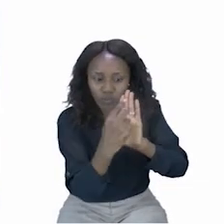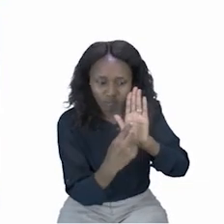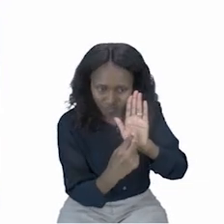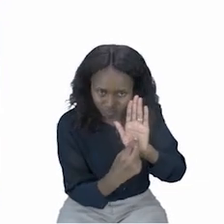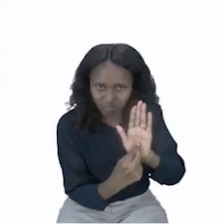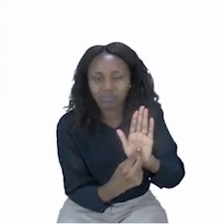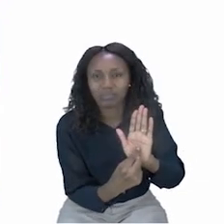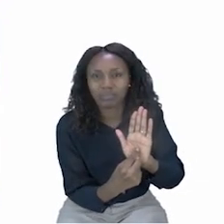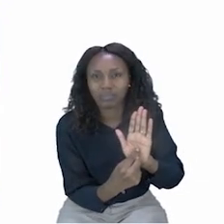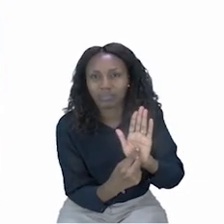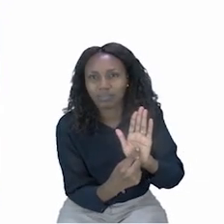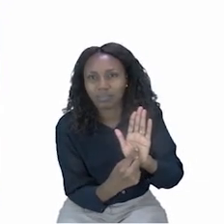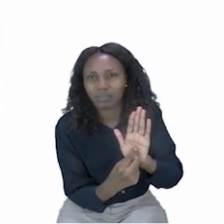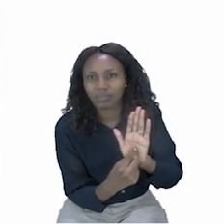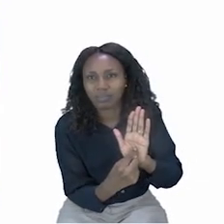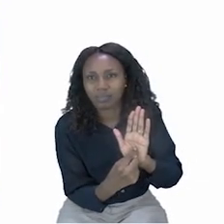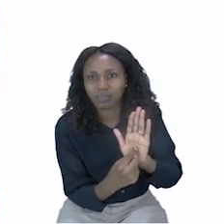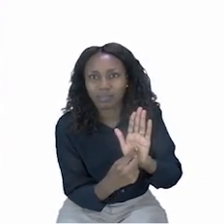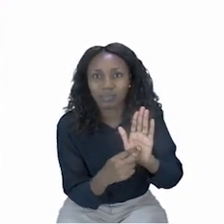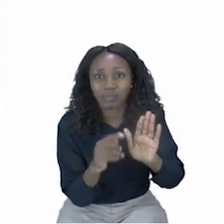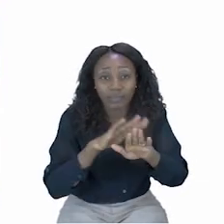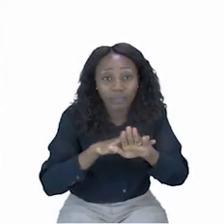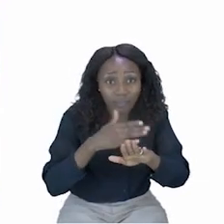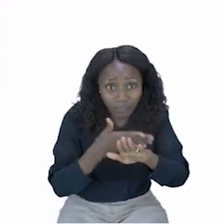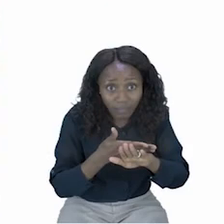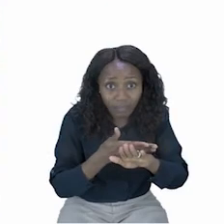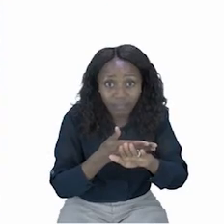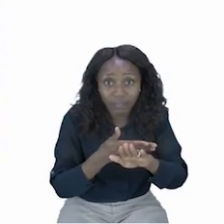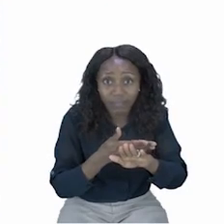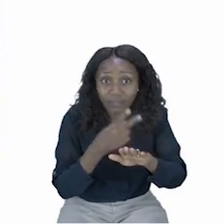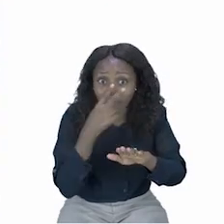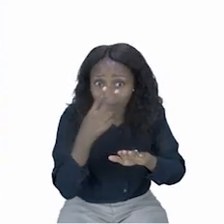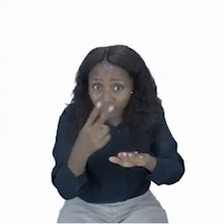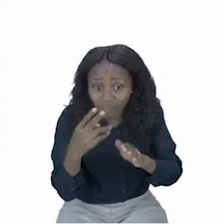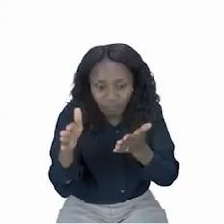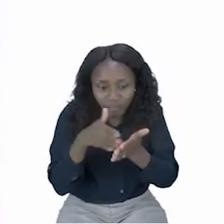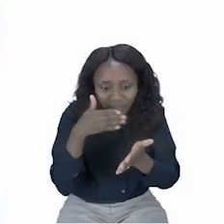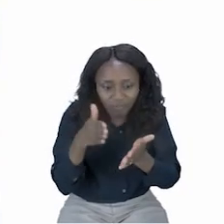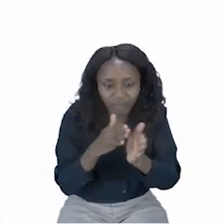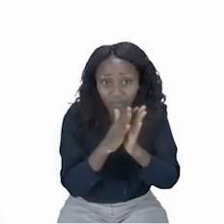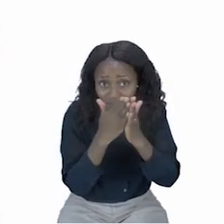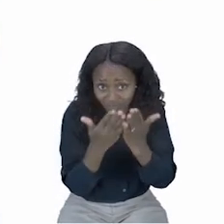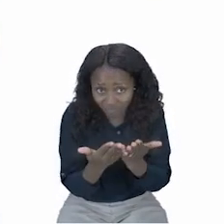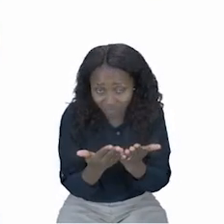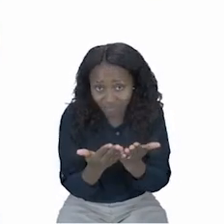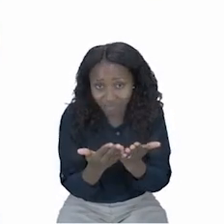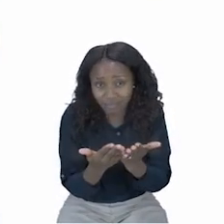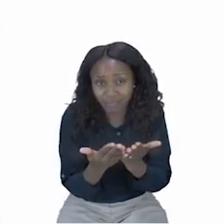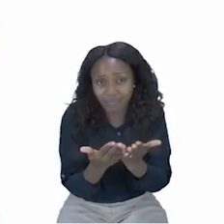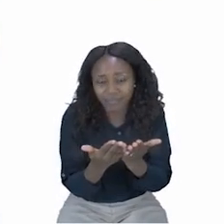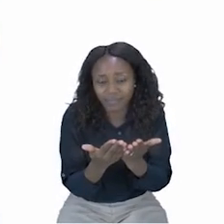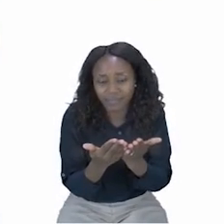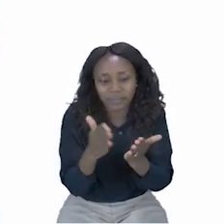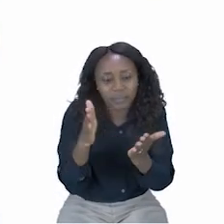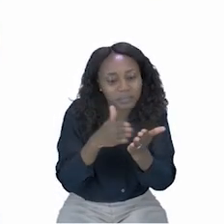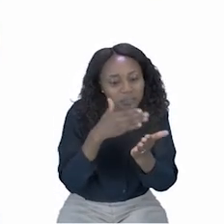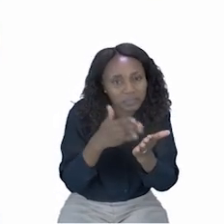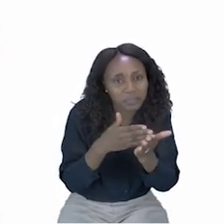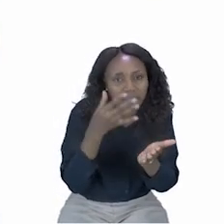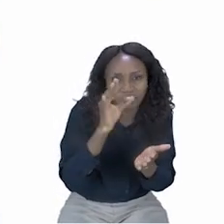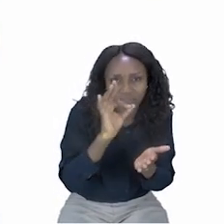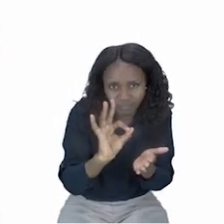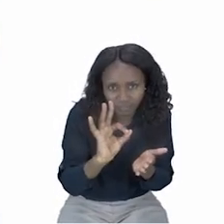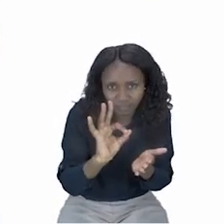Let's now take a look at the examples that we have in our booklets. On page 9, it is